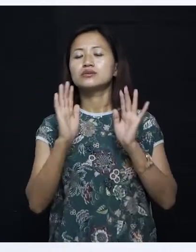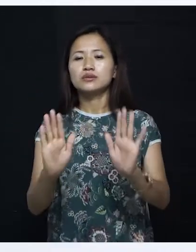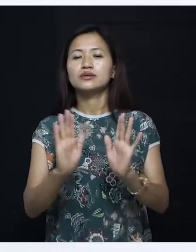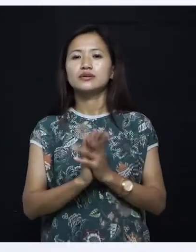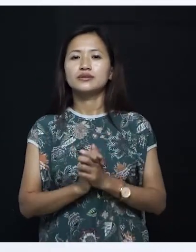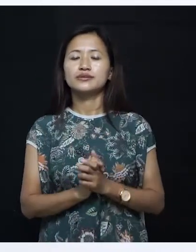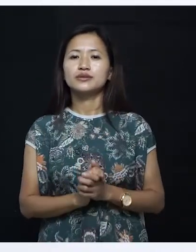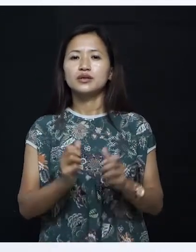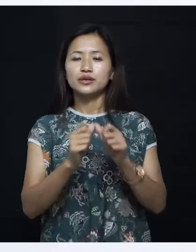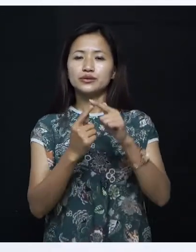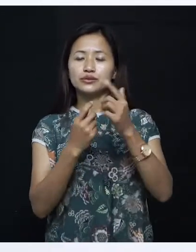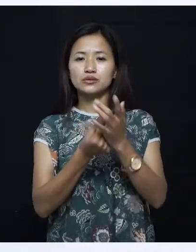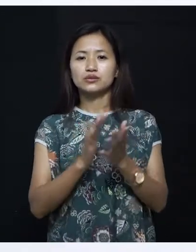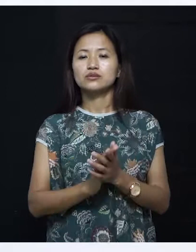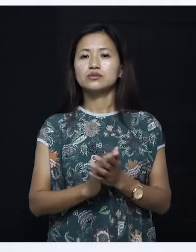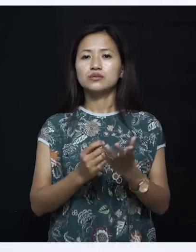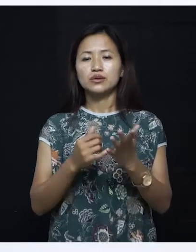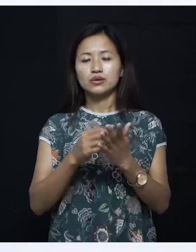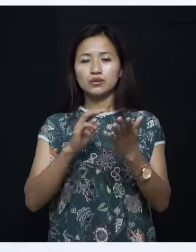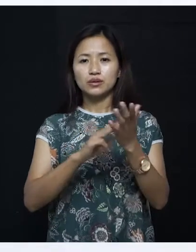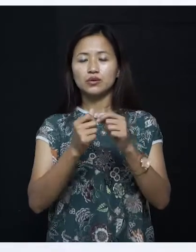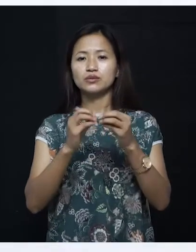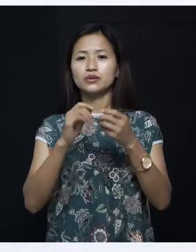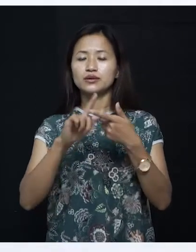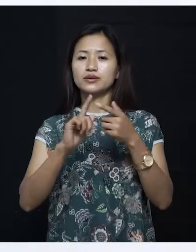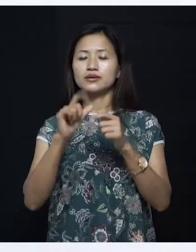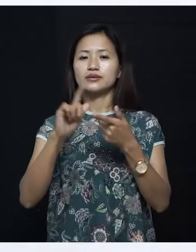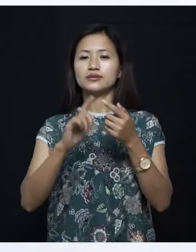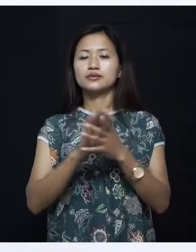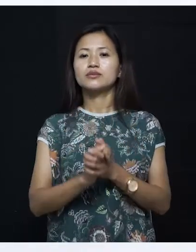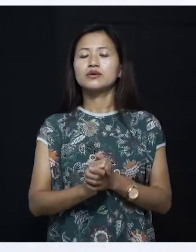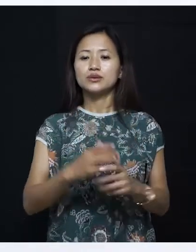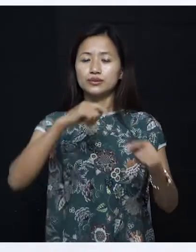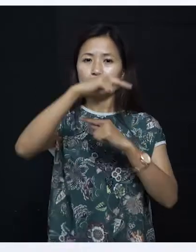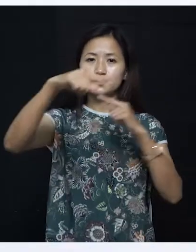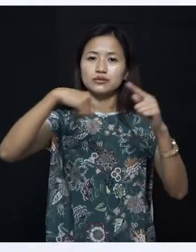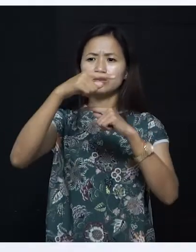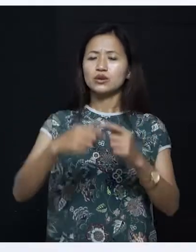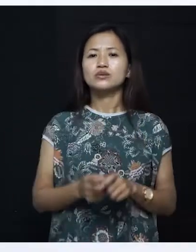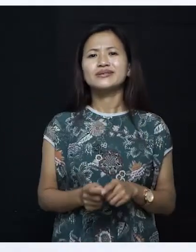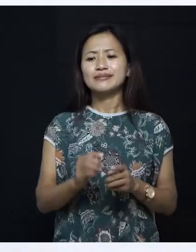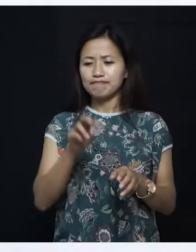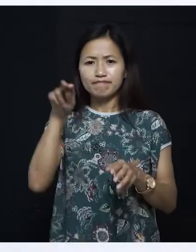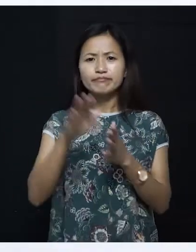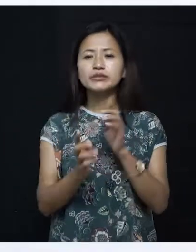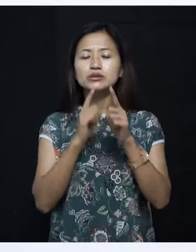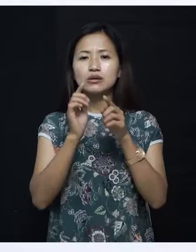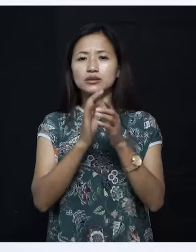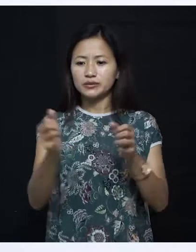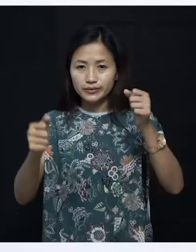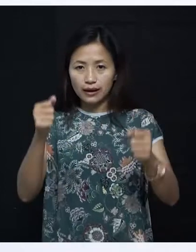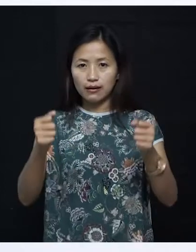this automobile industry. Automobile industry, we are talking about vehicles, okay, the cars.